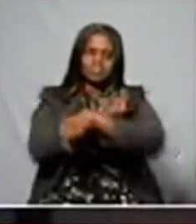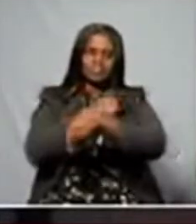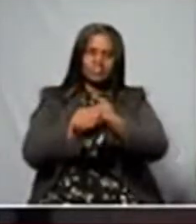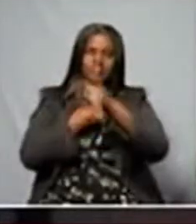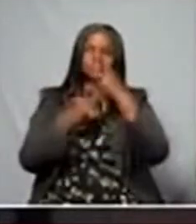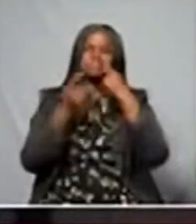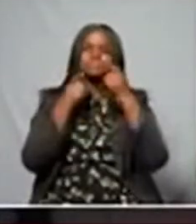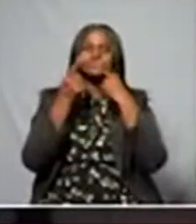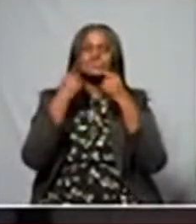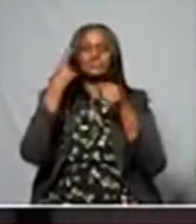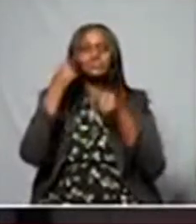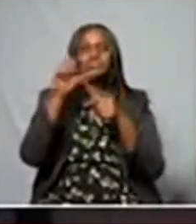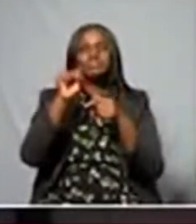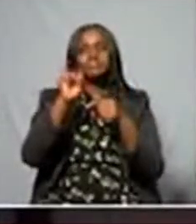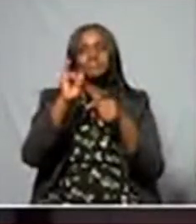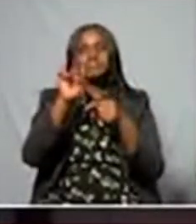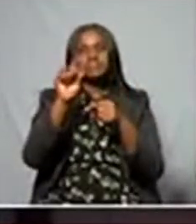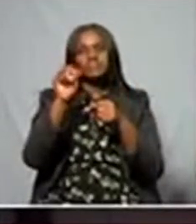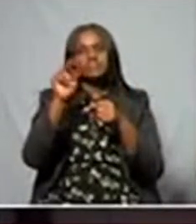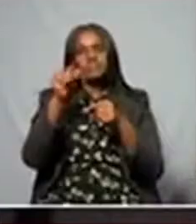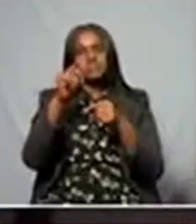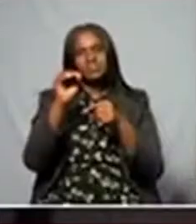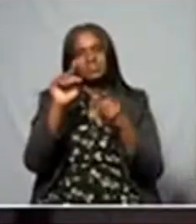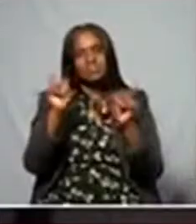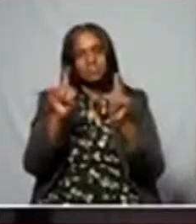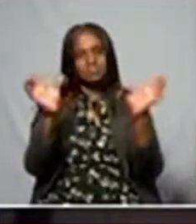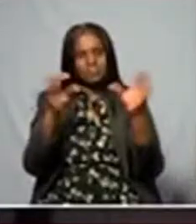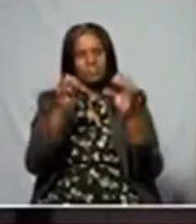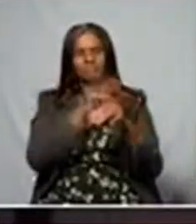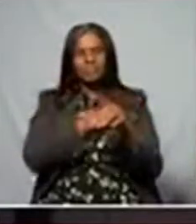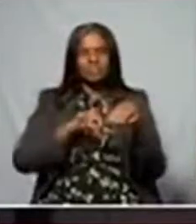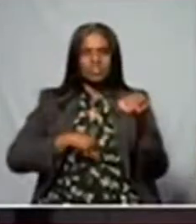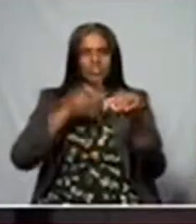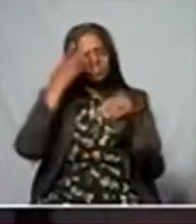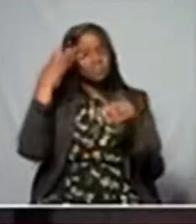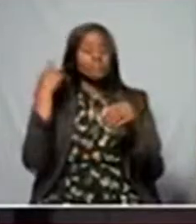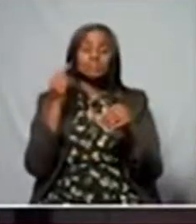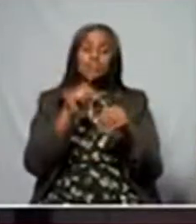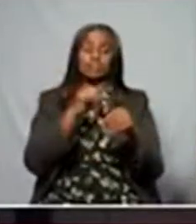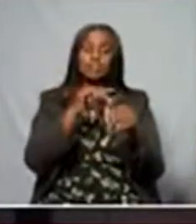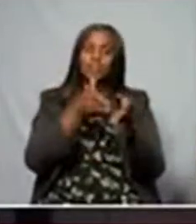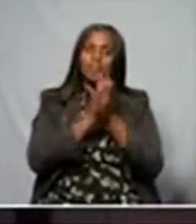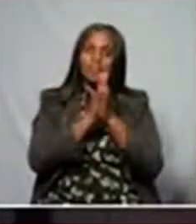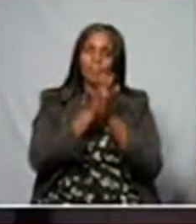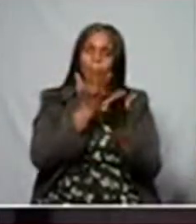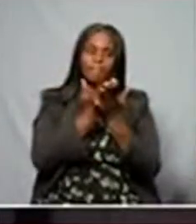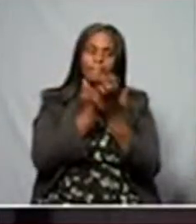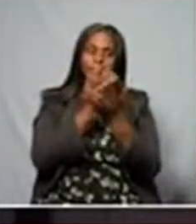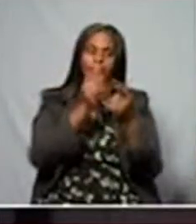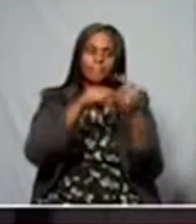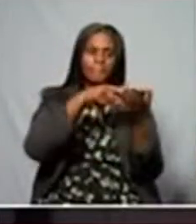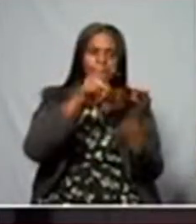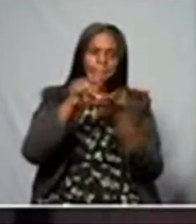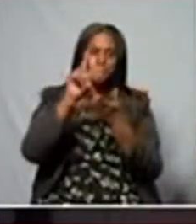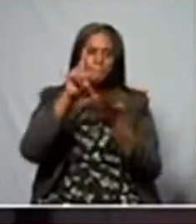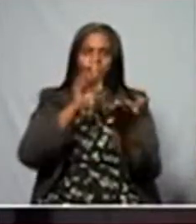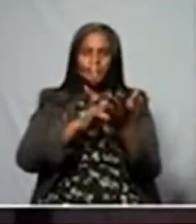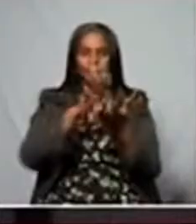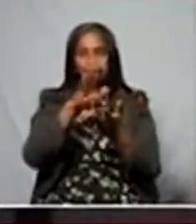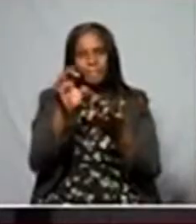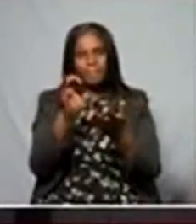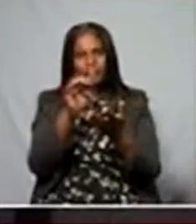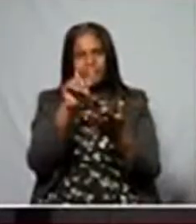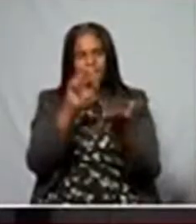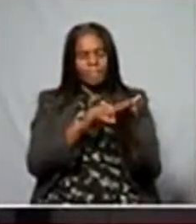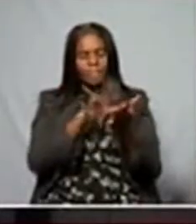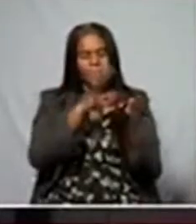for Skongo in particular, where community members were requested to be paying 1,500,